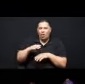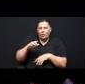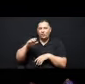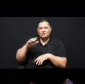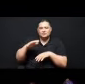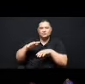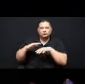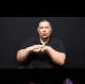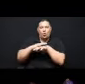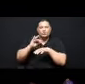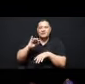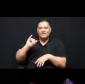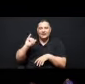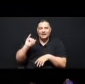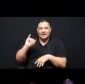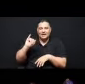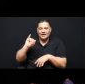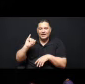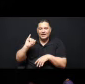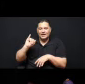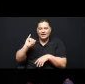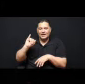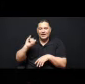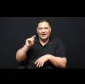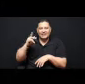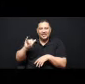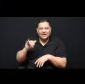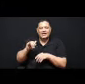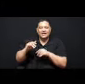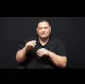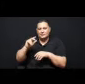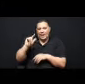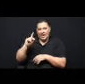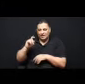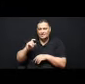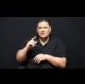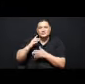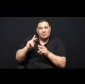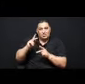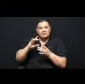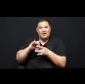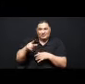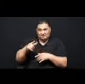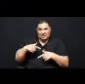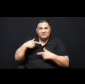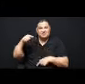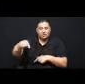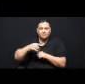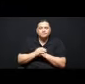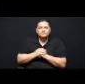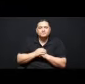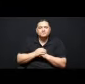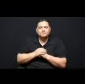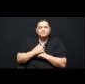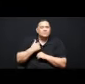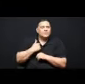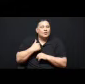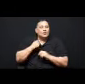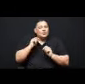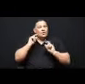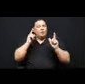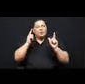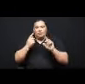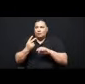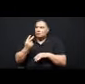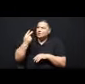One summer, I felt a rustling and looked up to my rearview mirror to see most of the